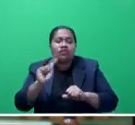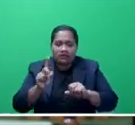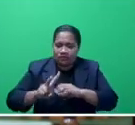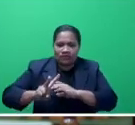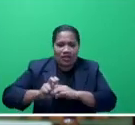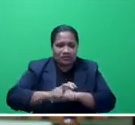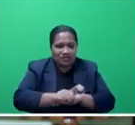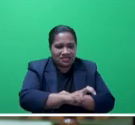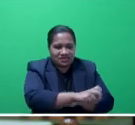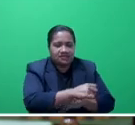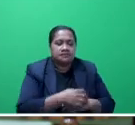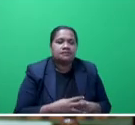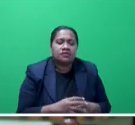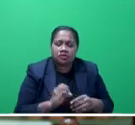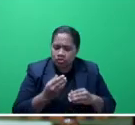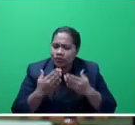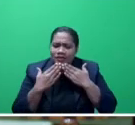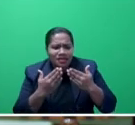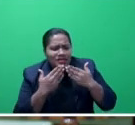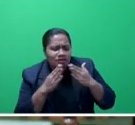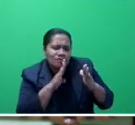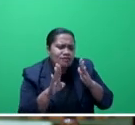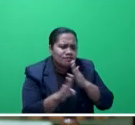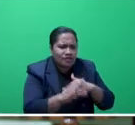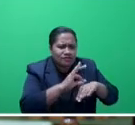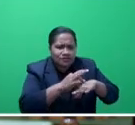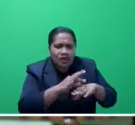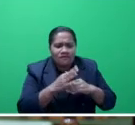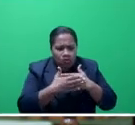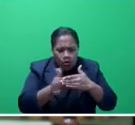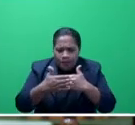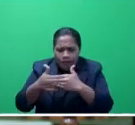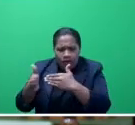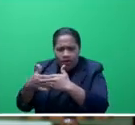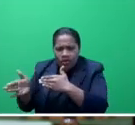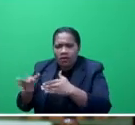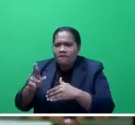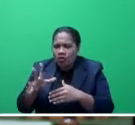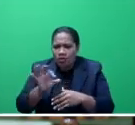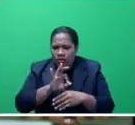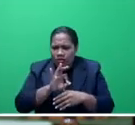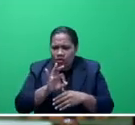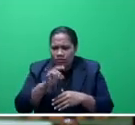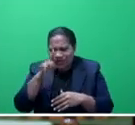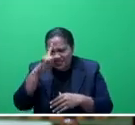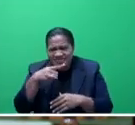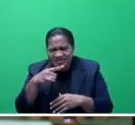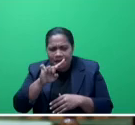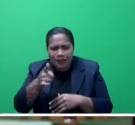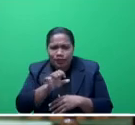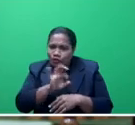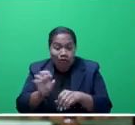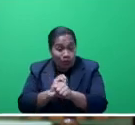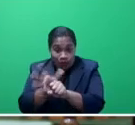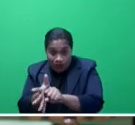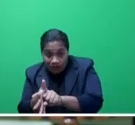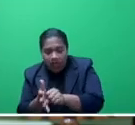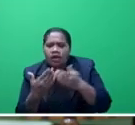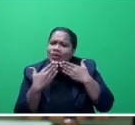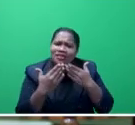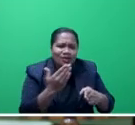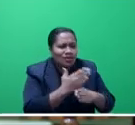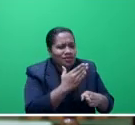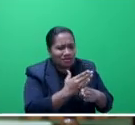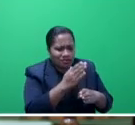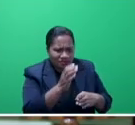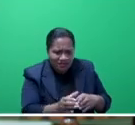who have opened their clinics to offer non-COVID medical care. We thank the employers who have kept staff in their jobs